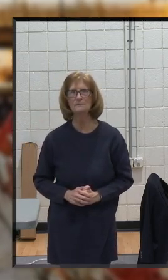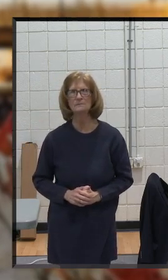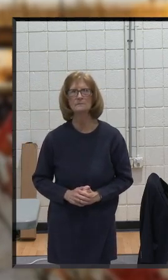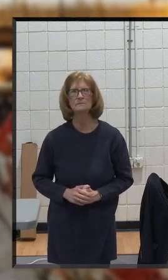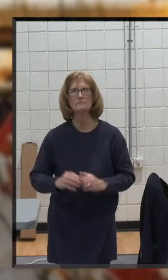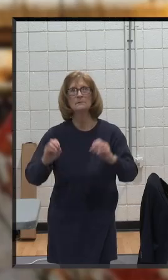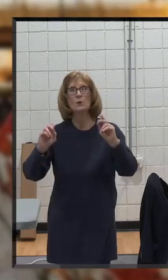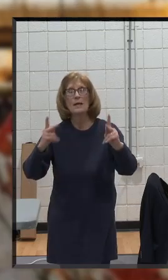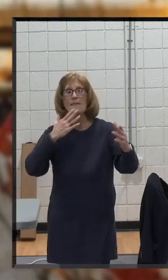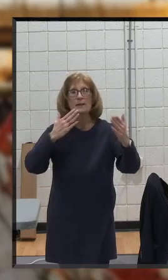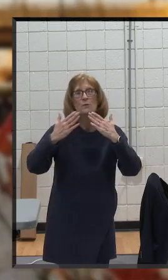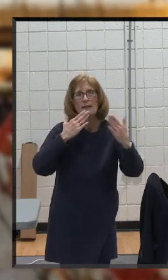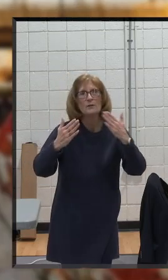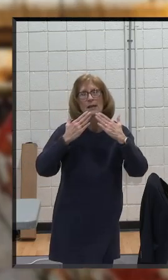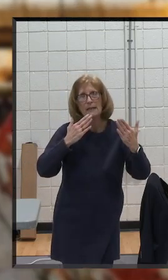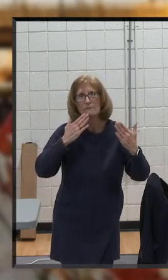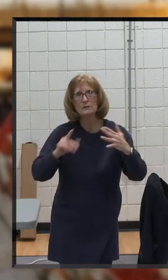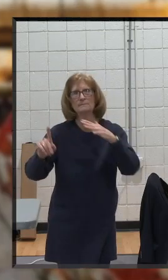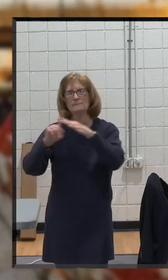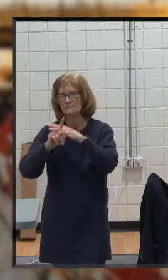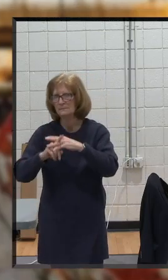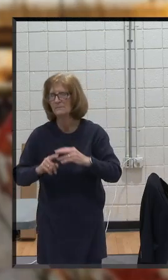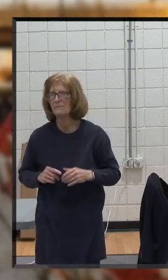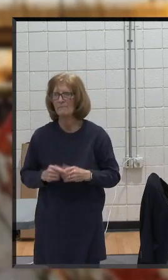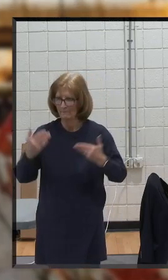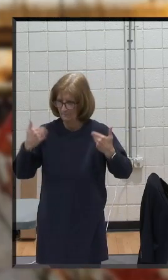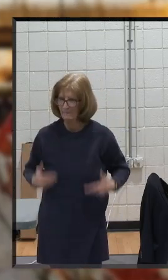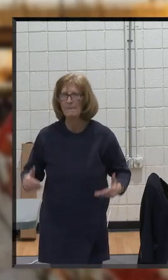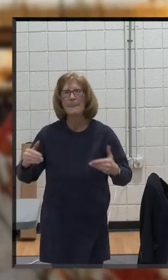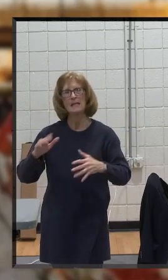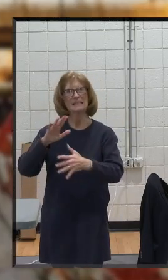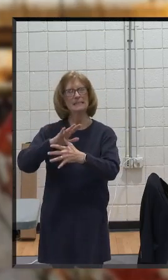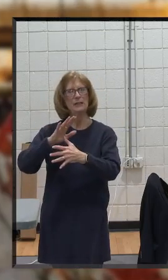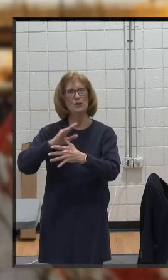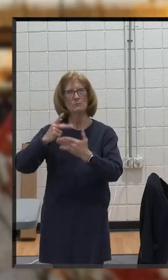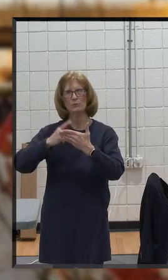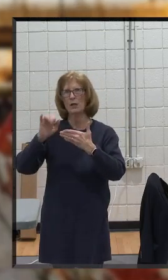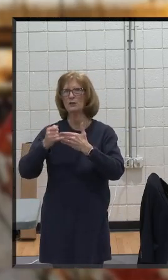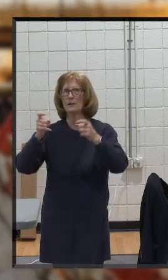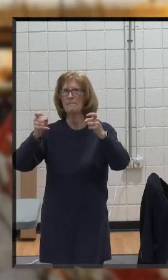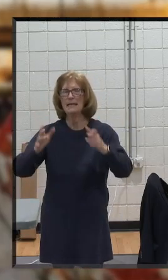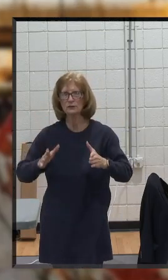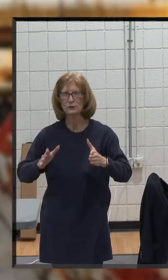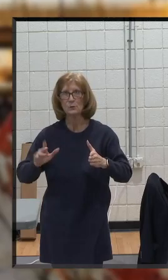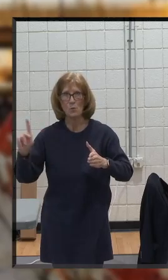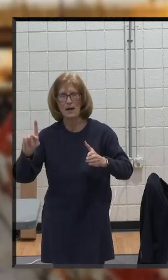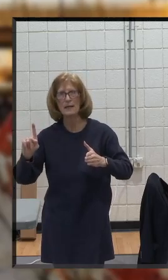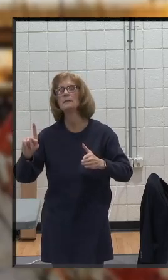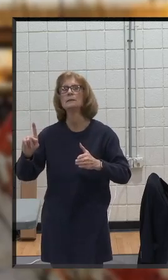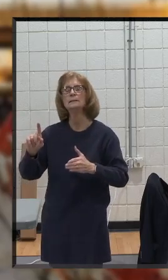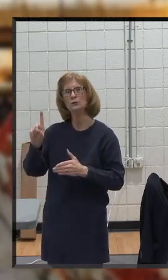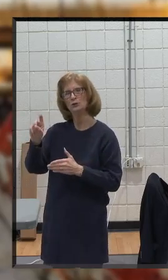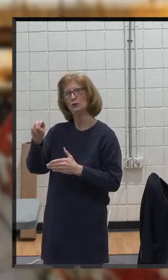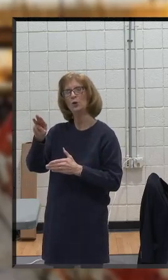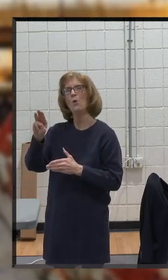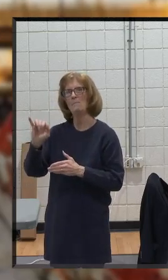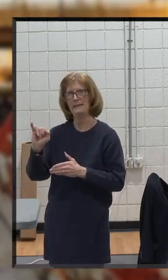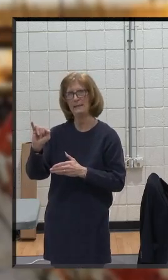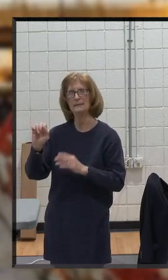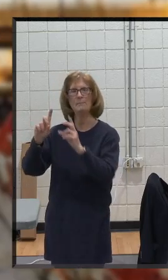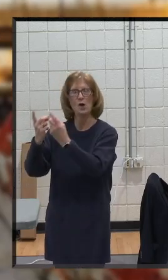Okay, thank you all for coming out. I'm Zach Workman. I'm a senior project manager in the Department of Mobility and